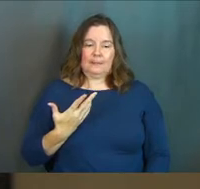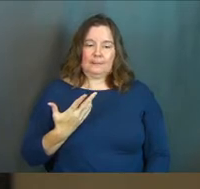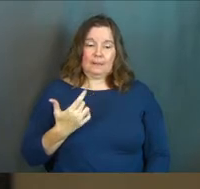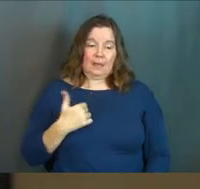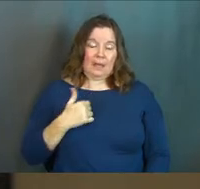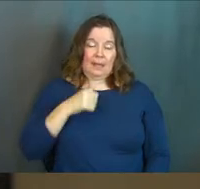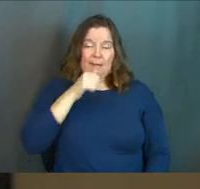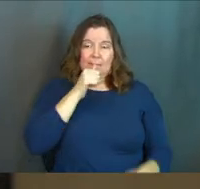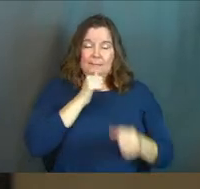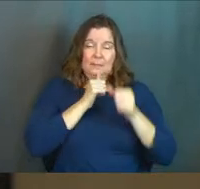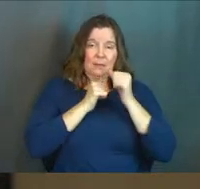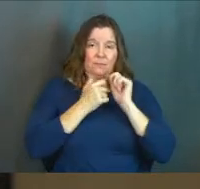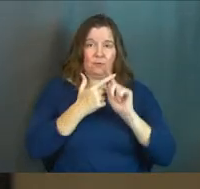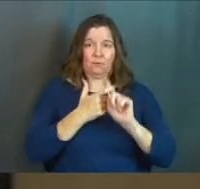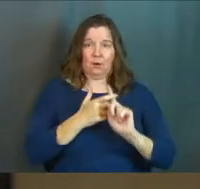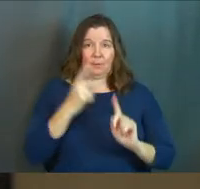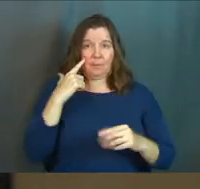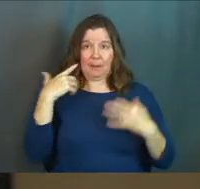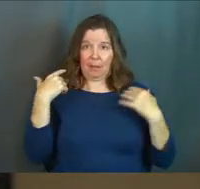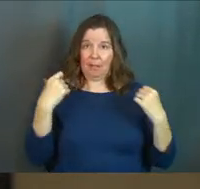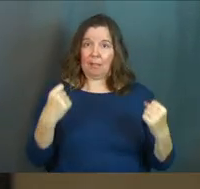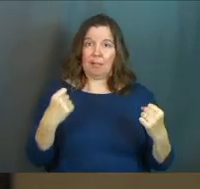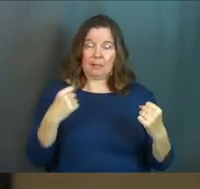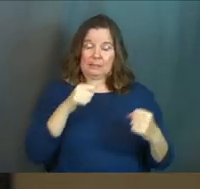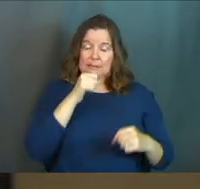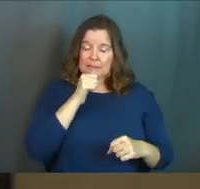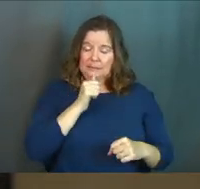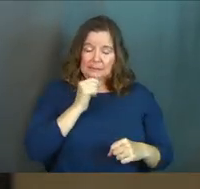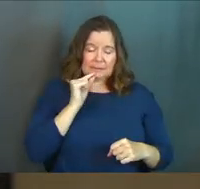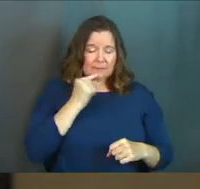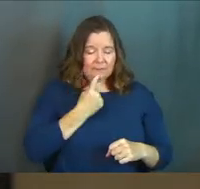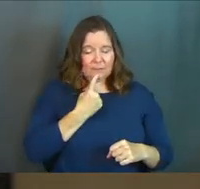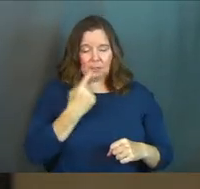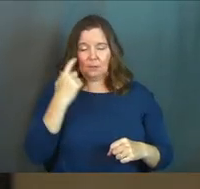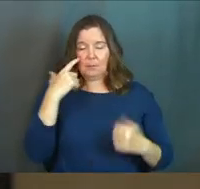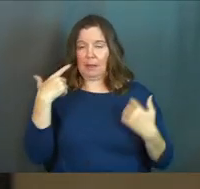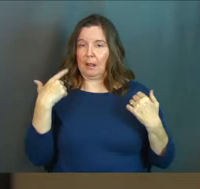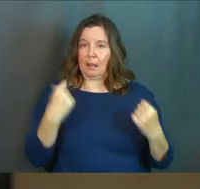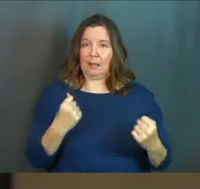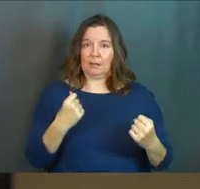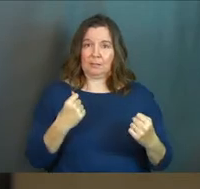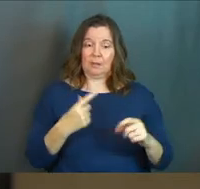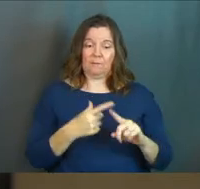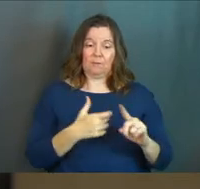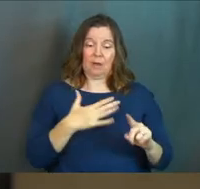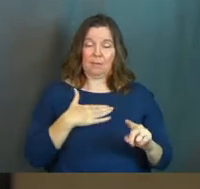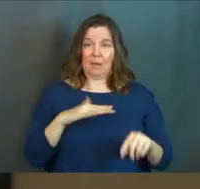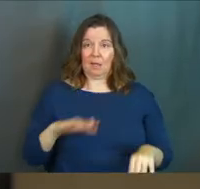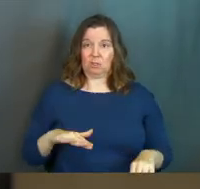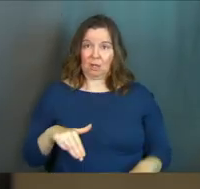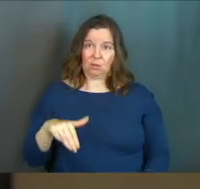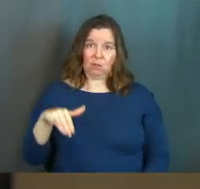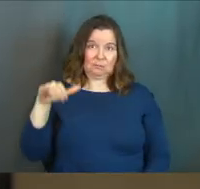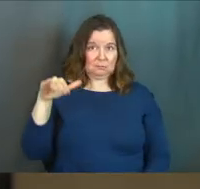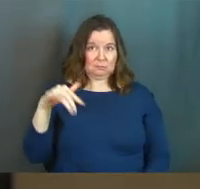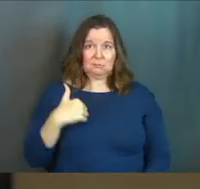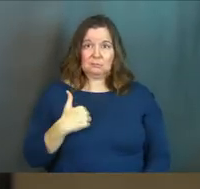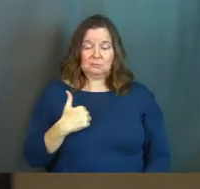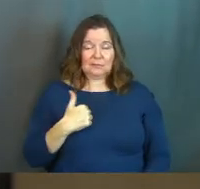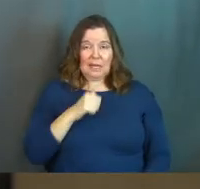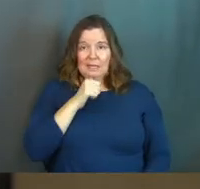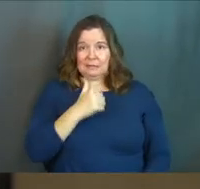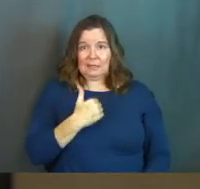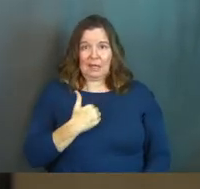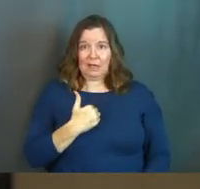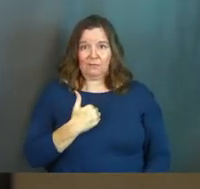I suffered from mental health, severe mental health. That stemmed from my childhood. I